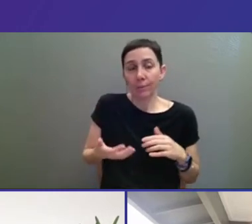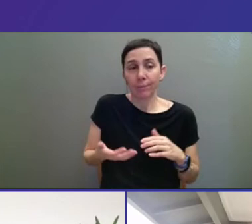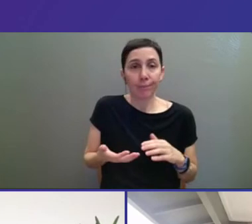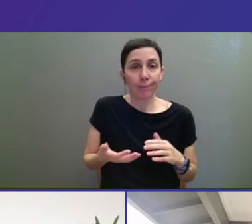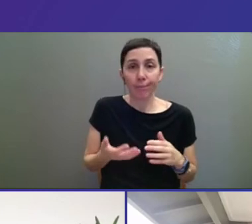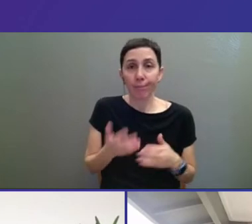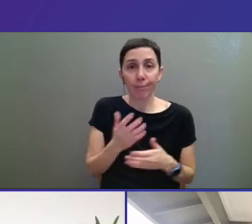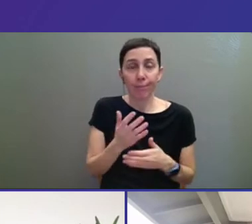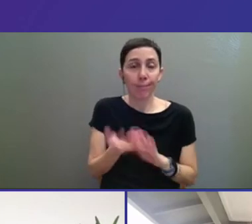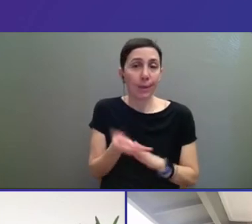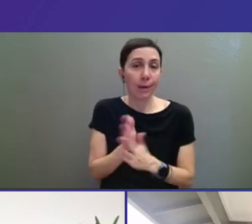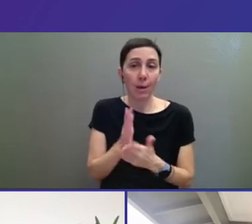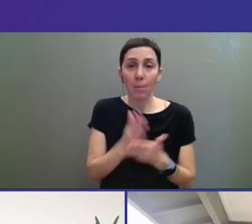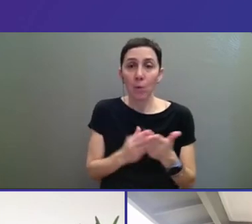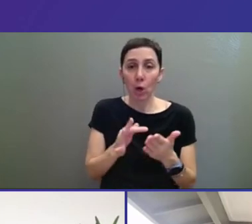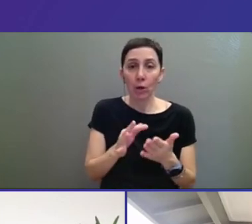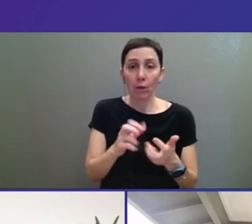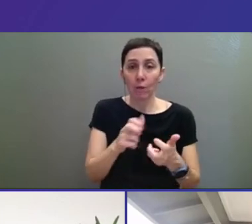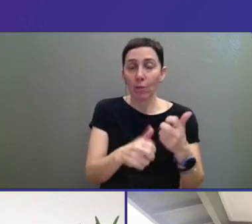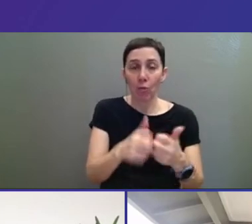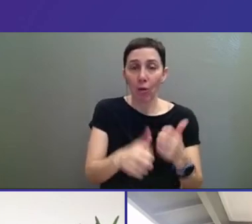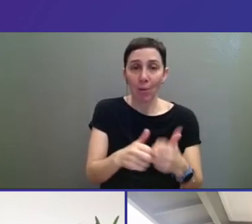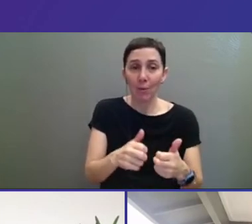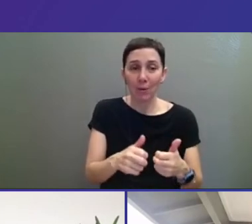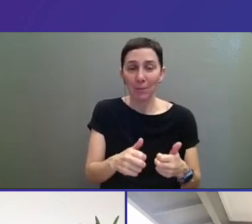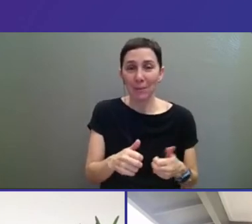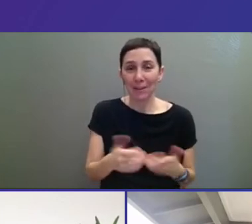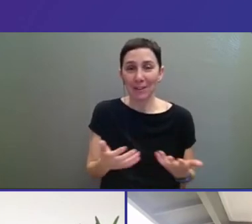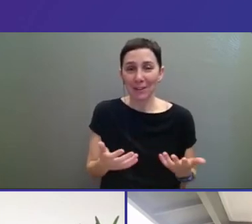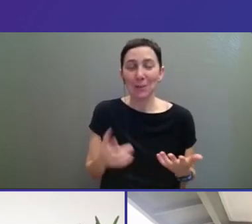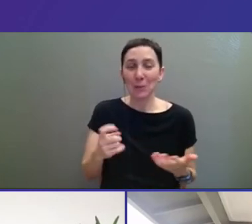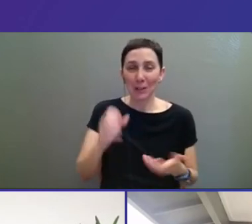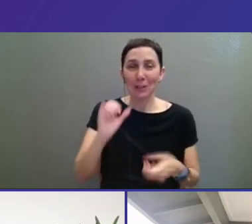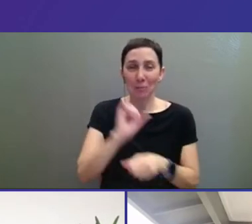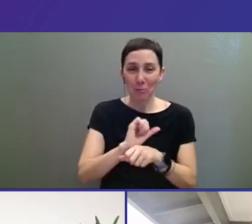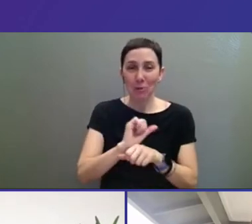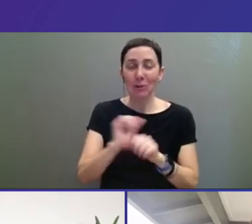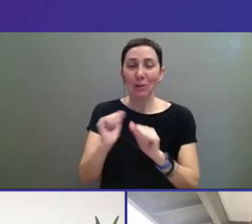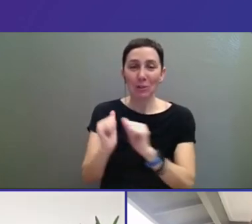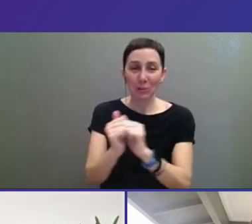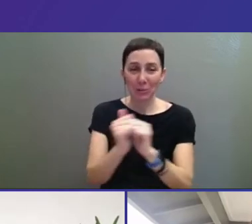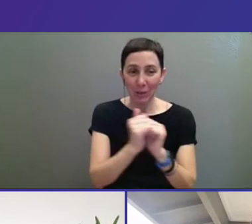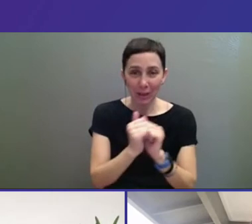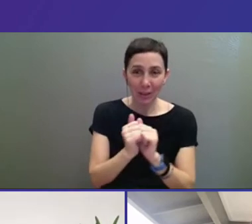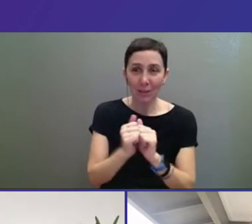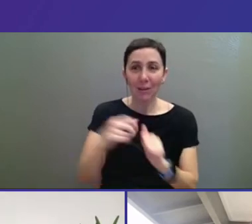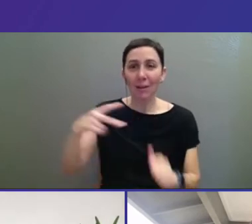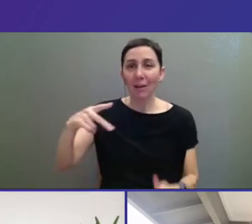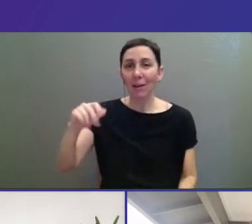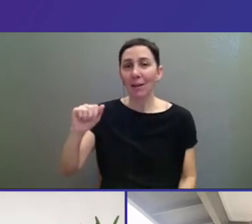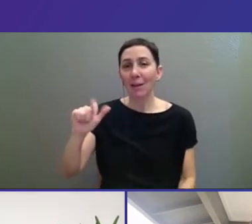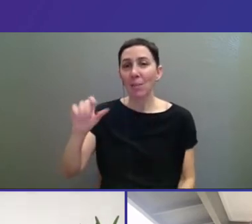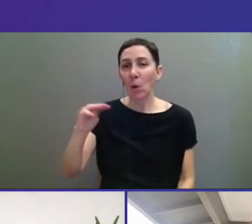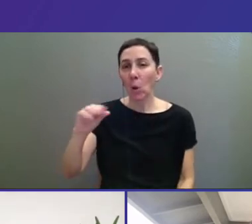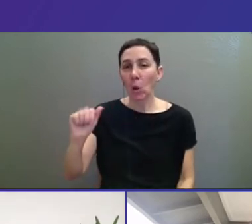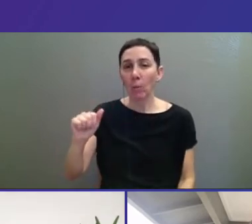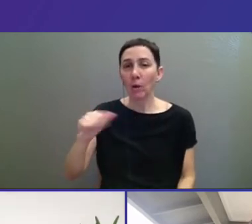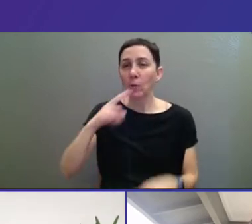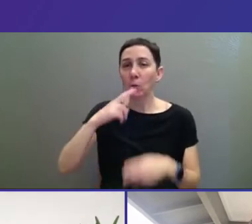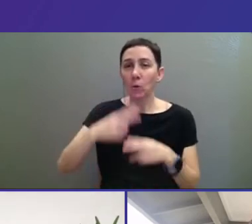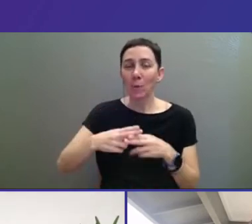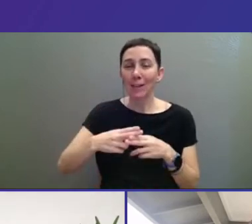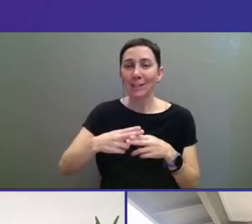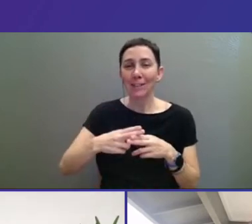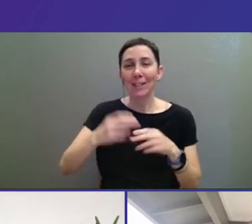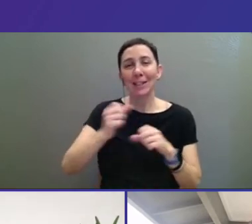being able to fix the problem as an individual. And how can we be, and I love, Paloma, you keep bringing up these images of the fish net,